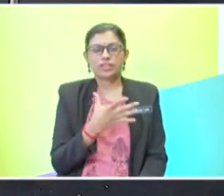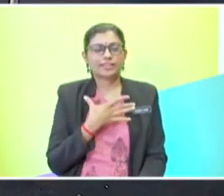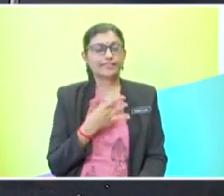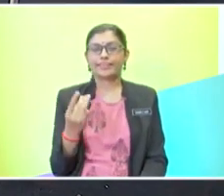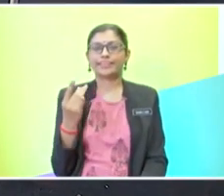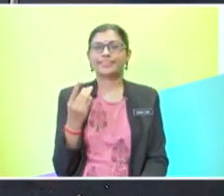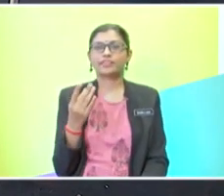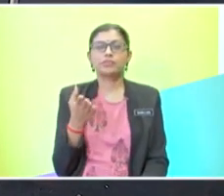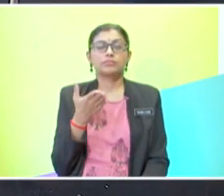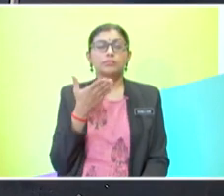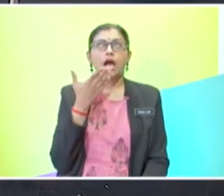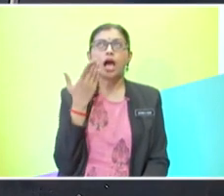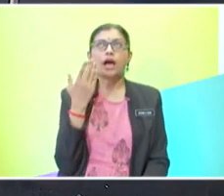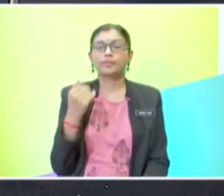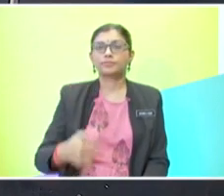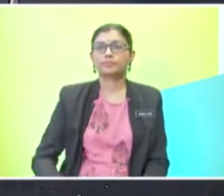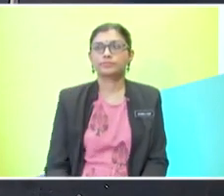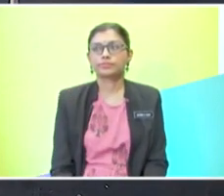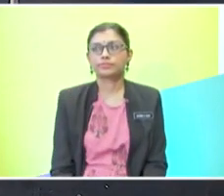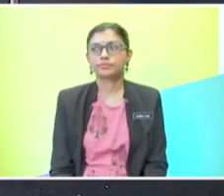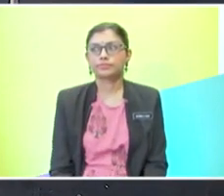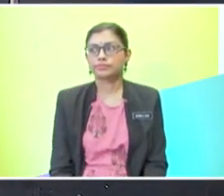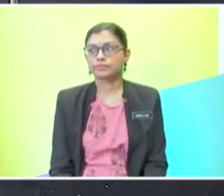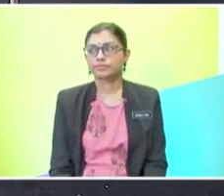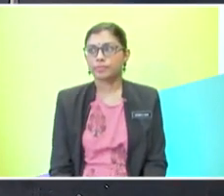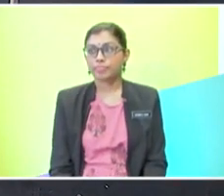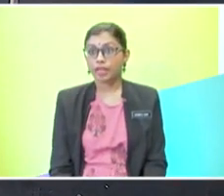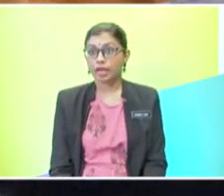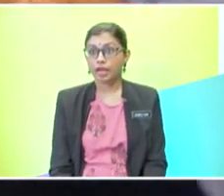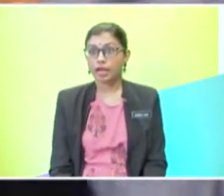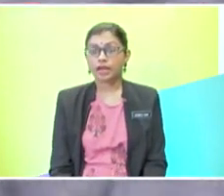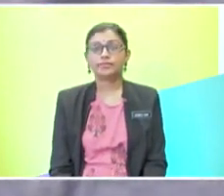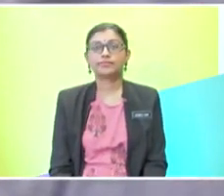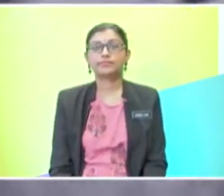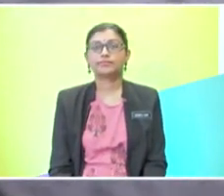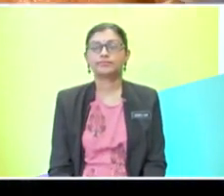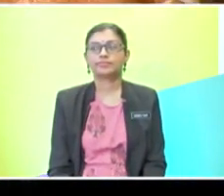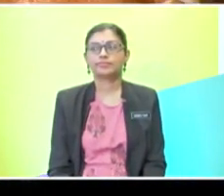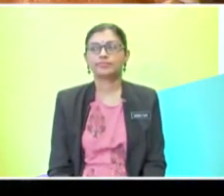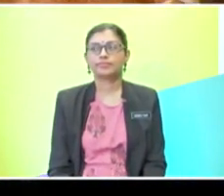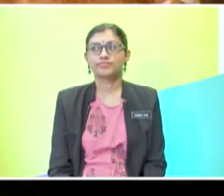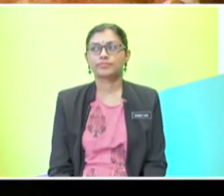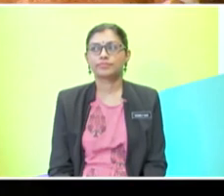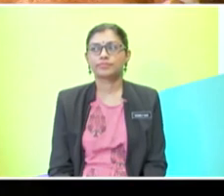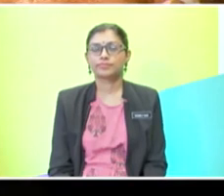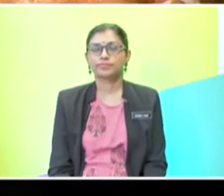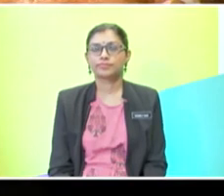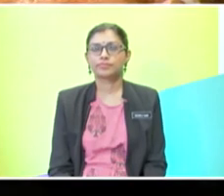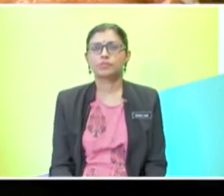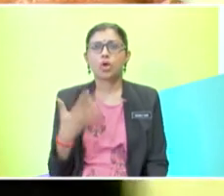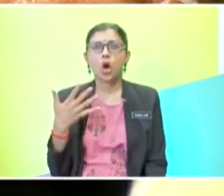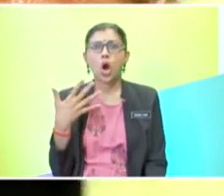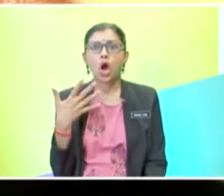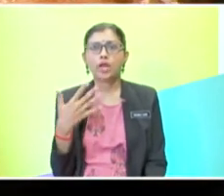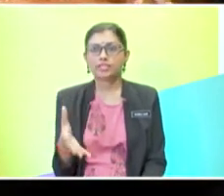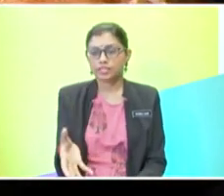it already. Yes. Oh, Sean, I think it's cooked. Oh, really? Oh, no. Wow. Yes, it is. Oh, it's so hot.